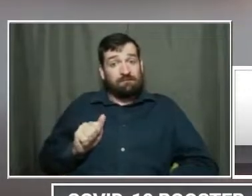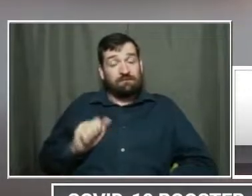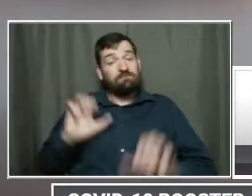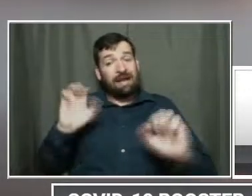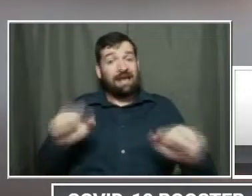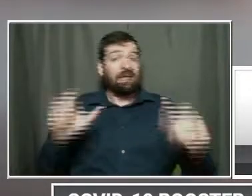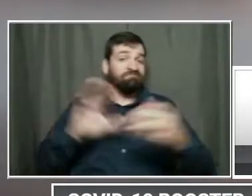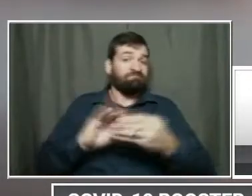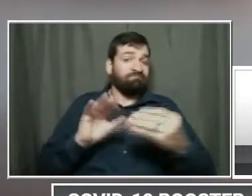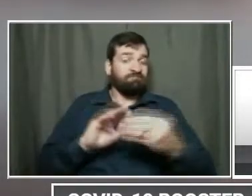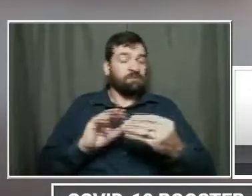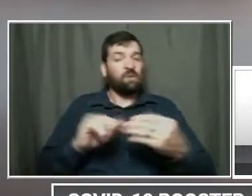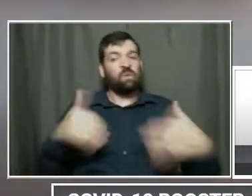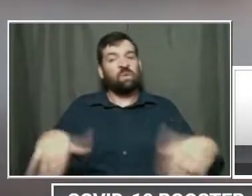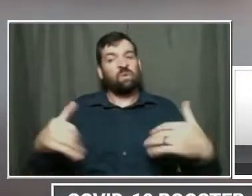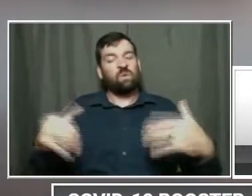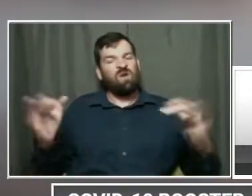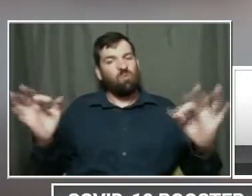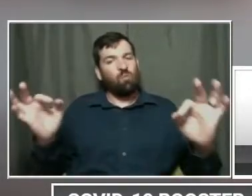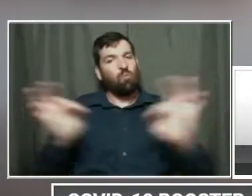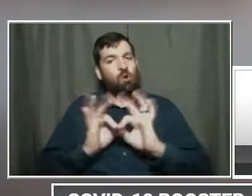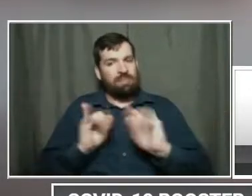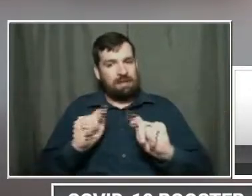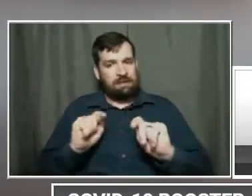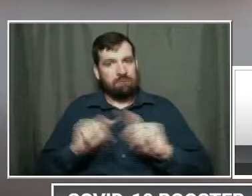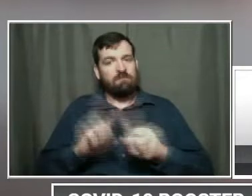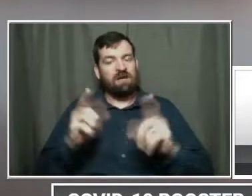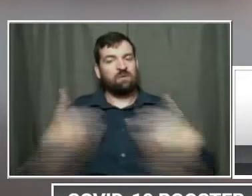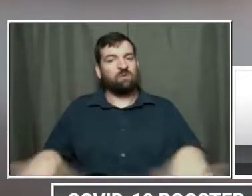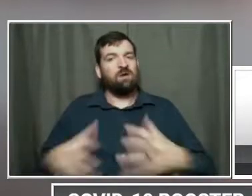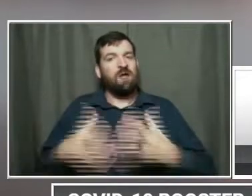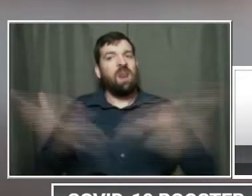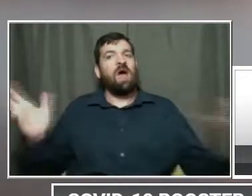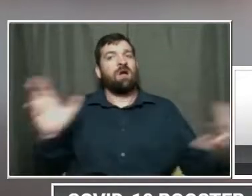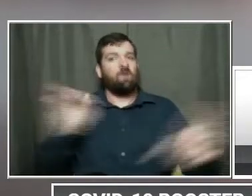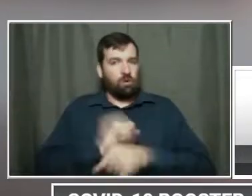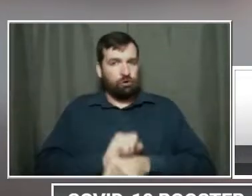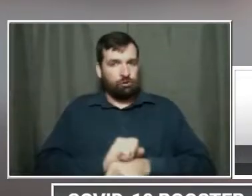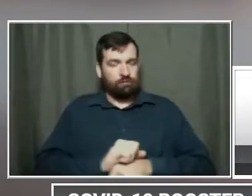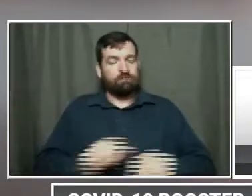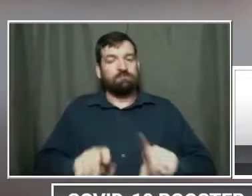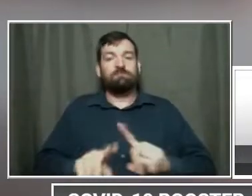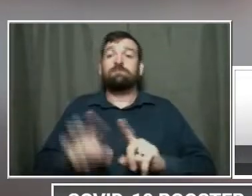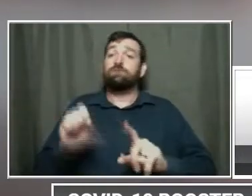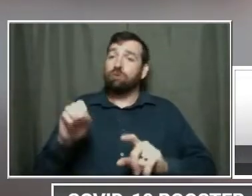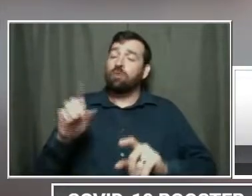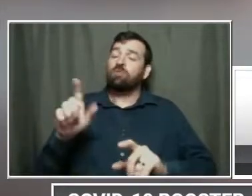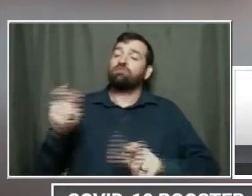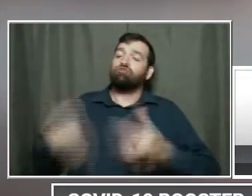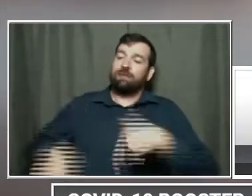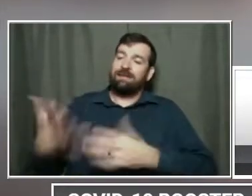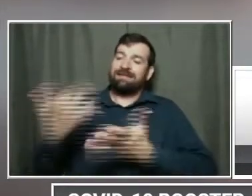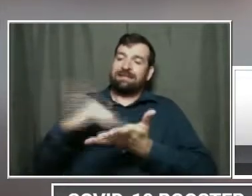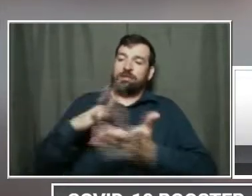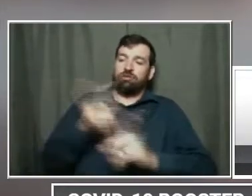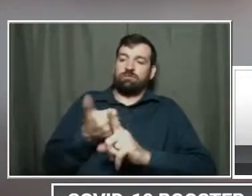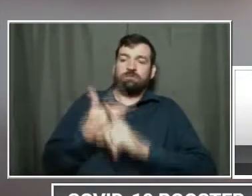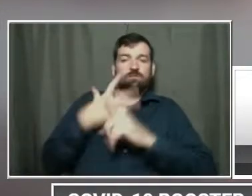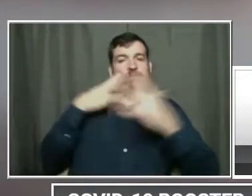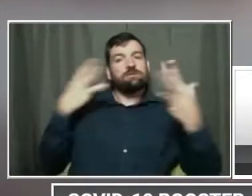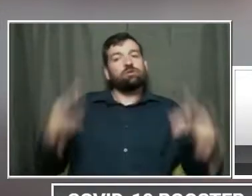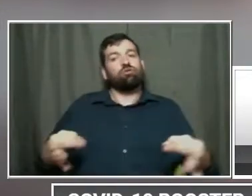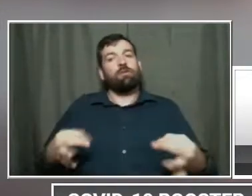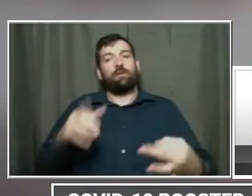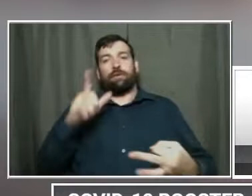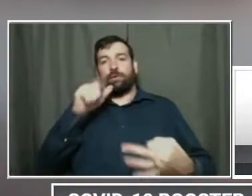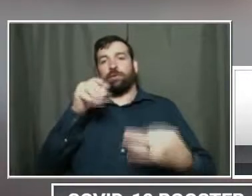you that it is completely worth it, but it is a big task. So the transplant center ultimately decides who can move